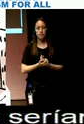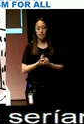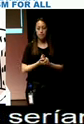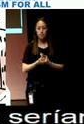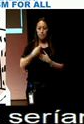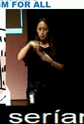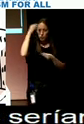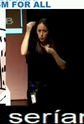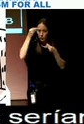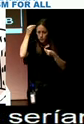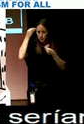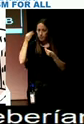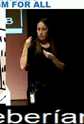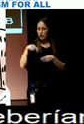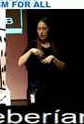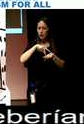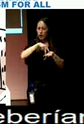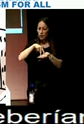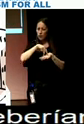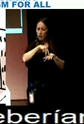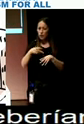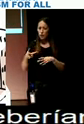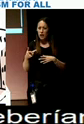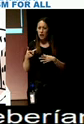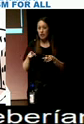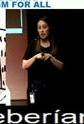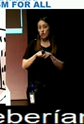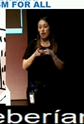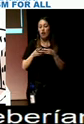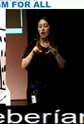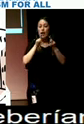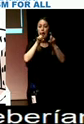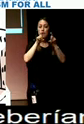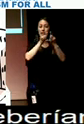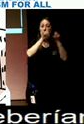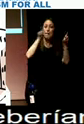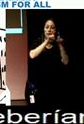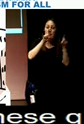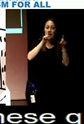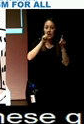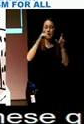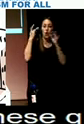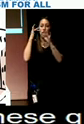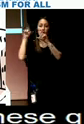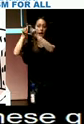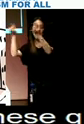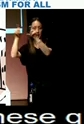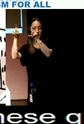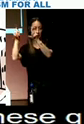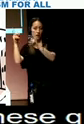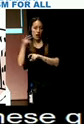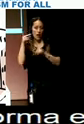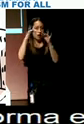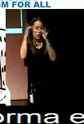means that the only types of entities that can enter into the platform are